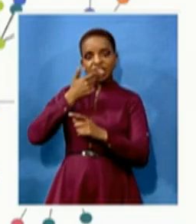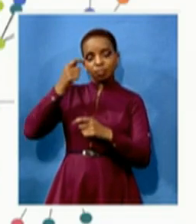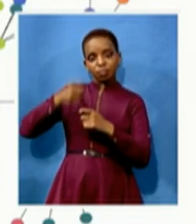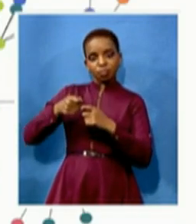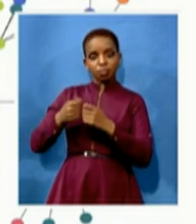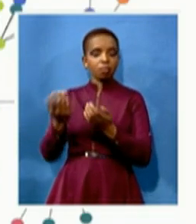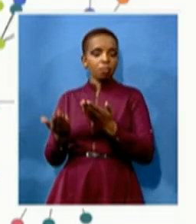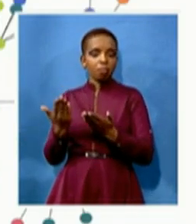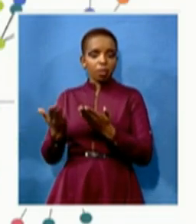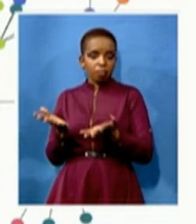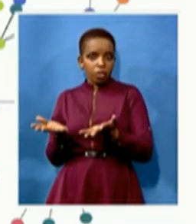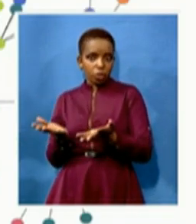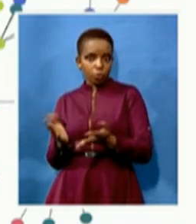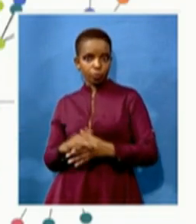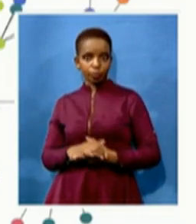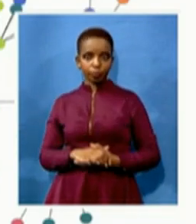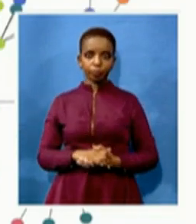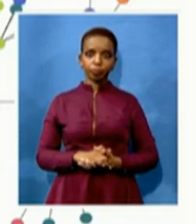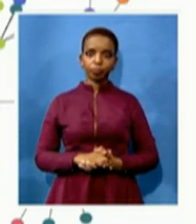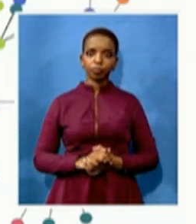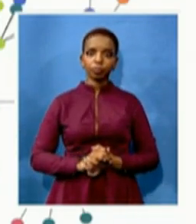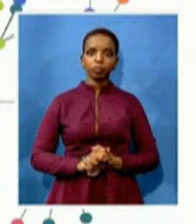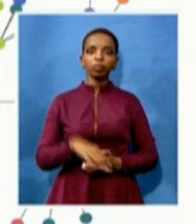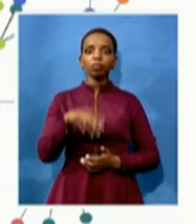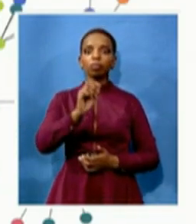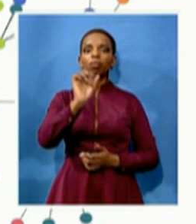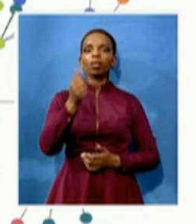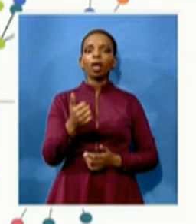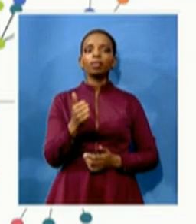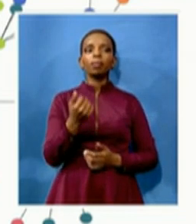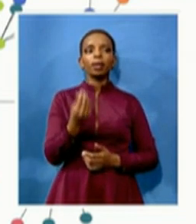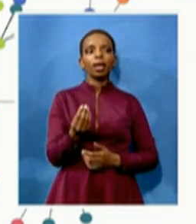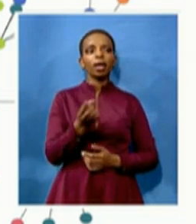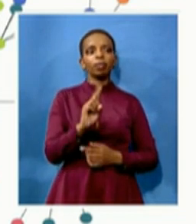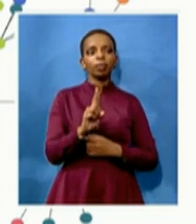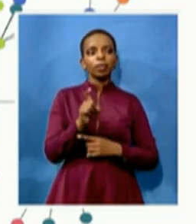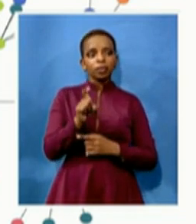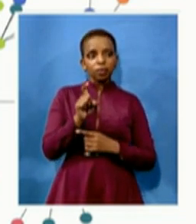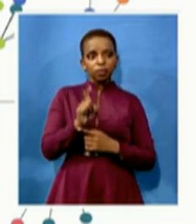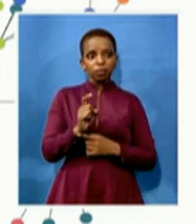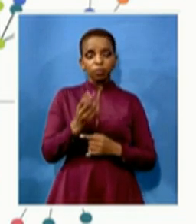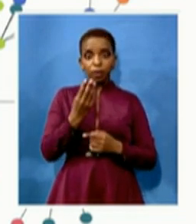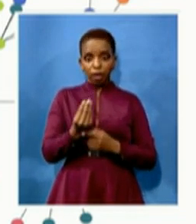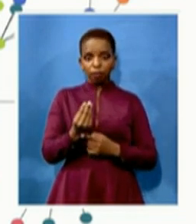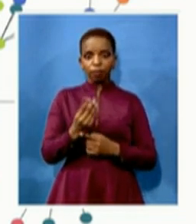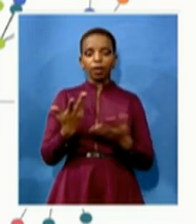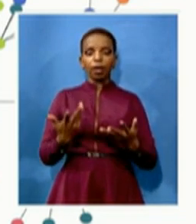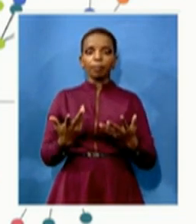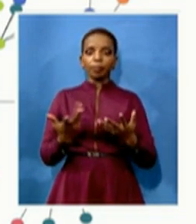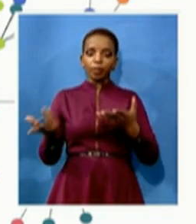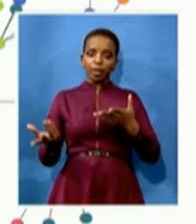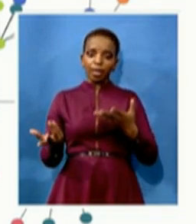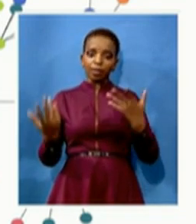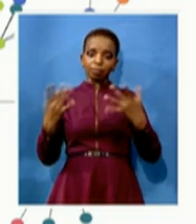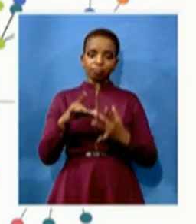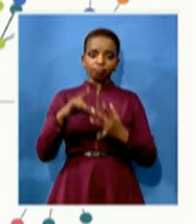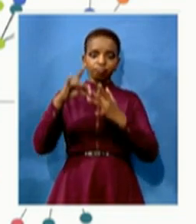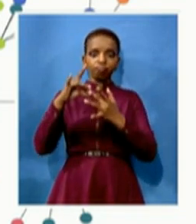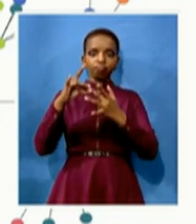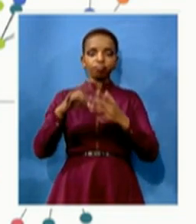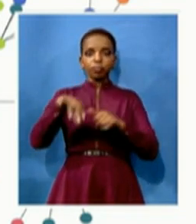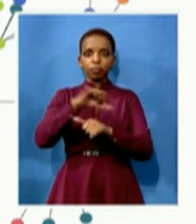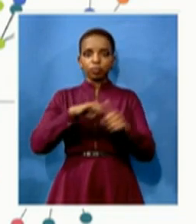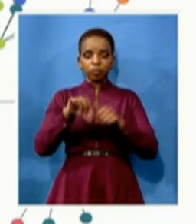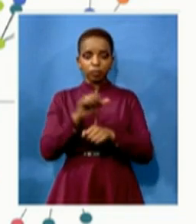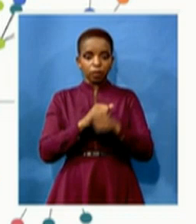a network-based model where we have explicit social interactions within different wards calibrated to the features of these wards. And